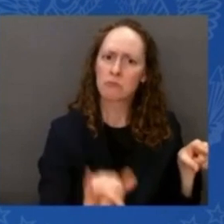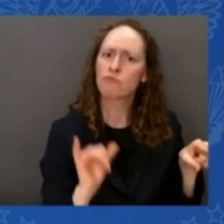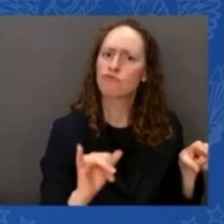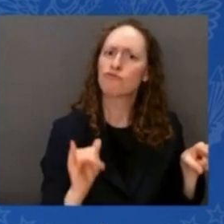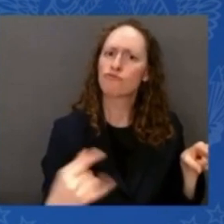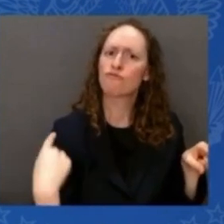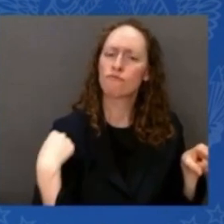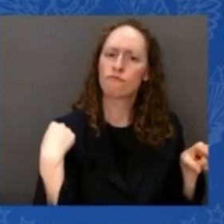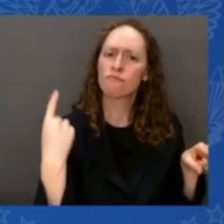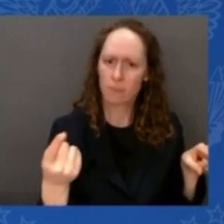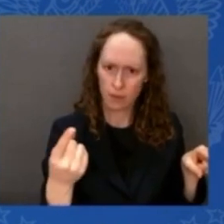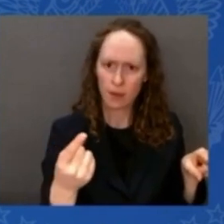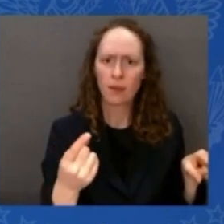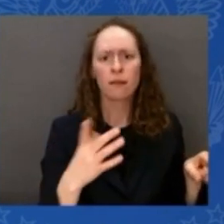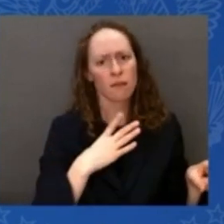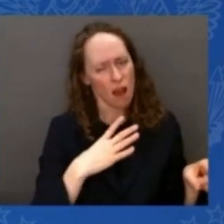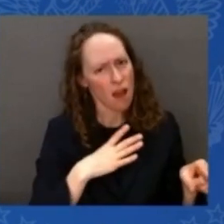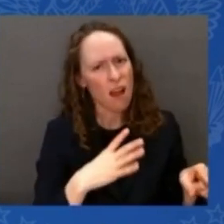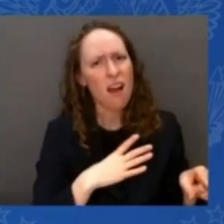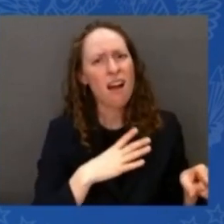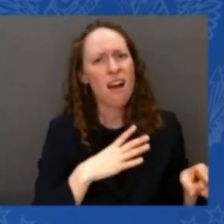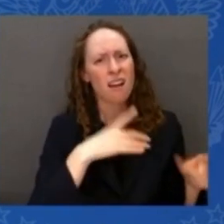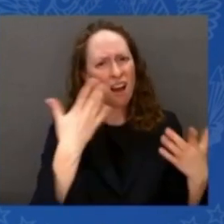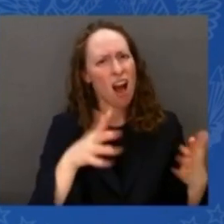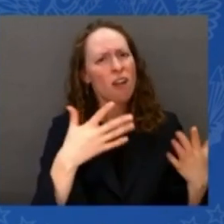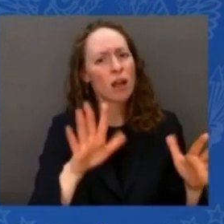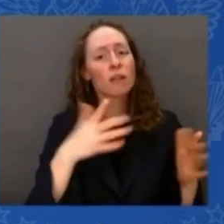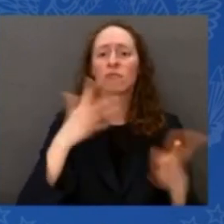it done. I signed the Historic